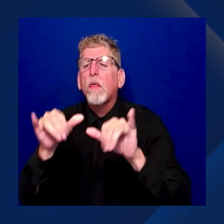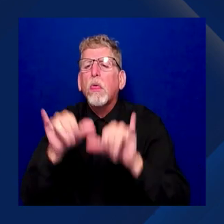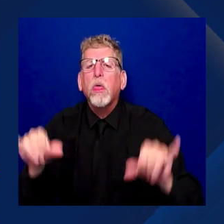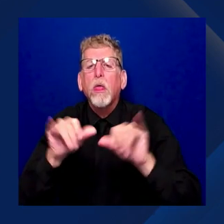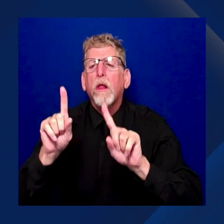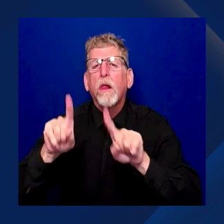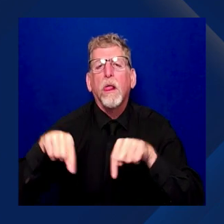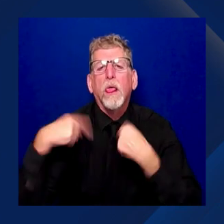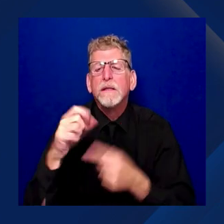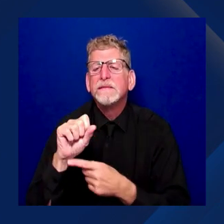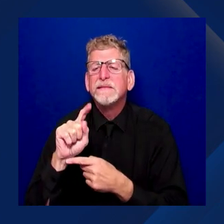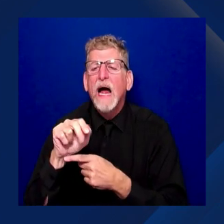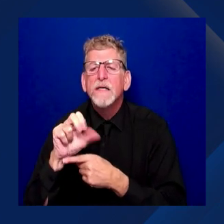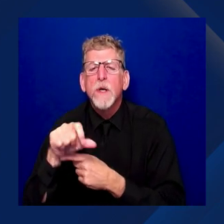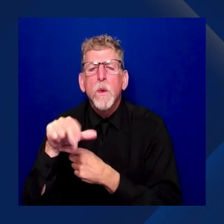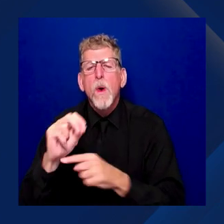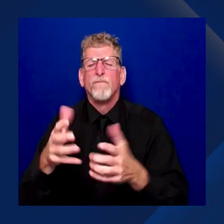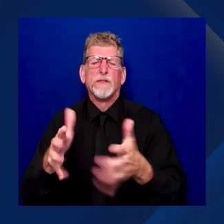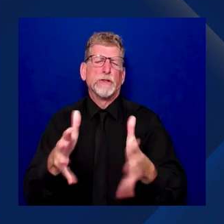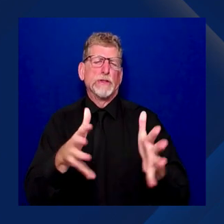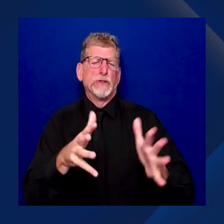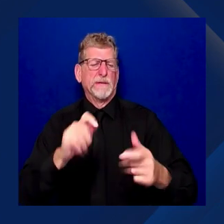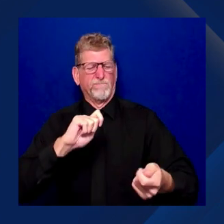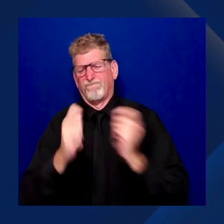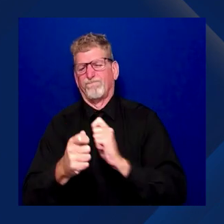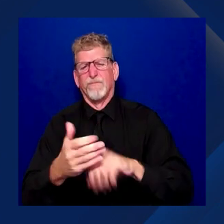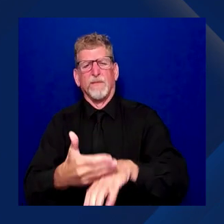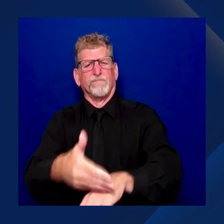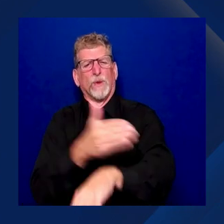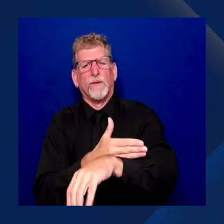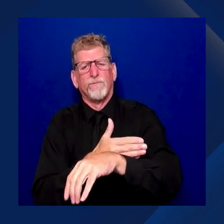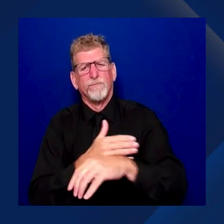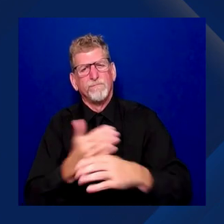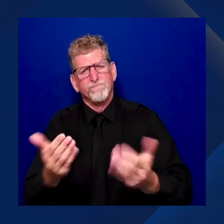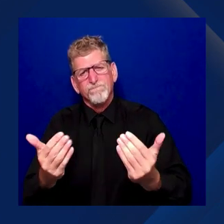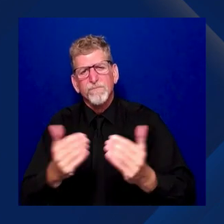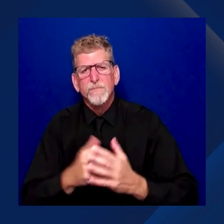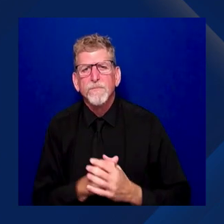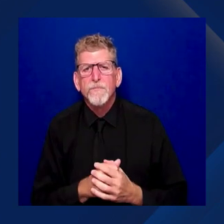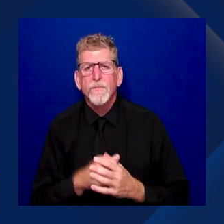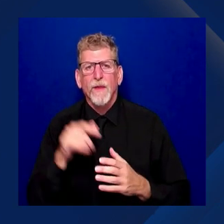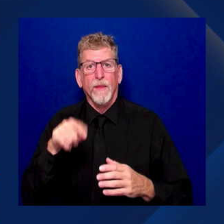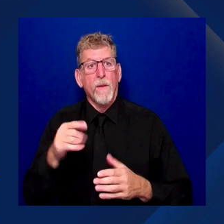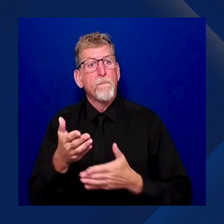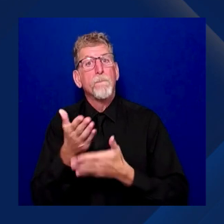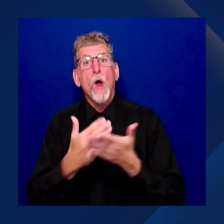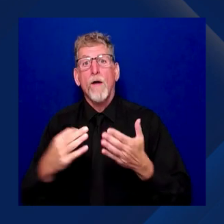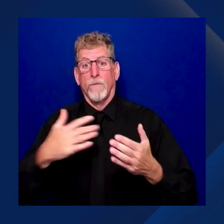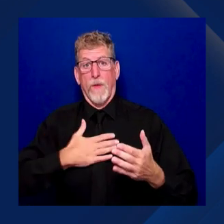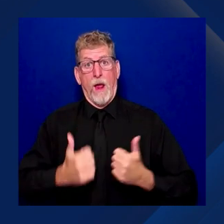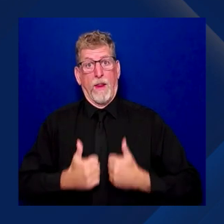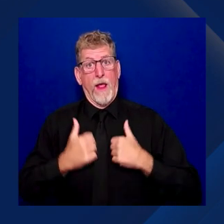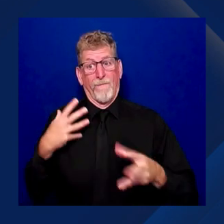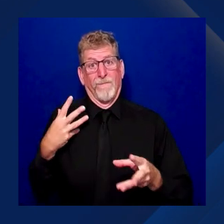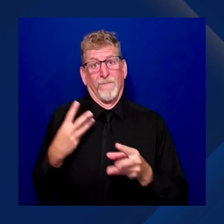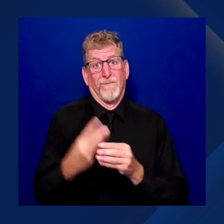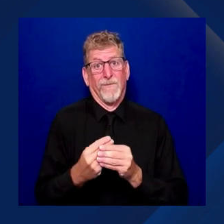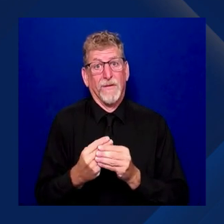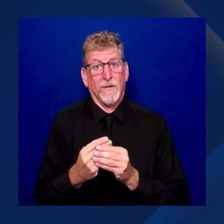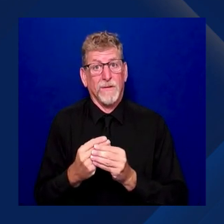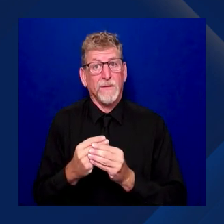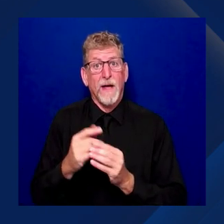crisis. Now, many of you know this has been a big part of my life's work. When I was Attorney General of California,